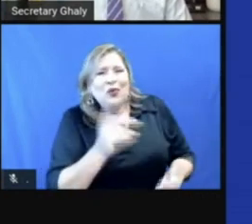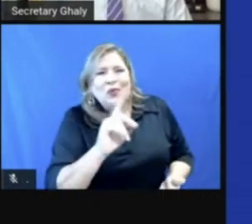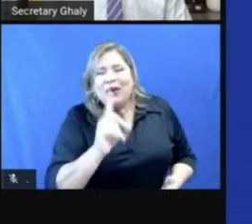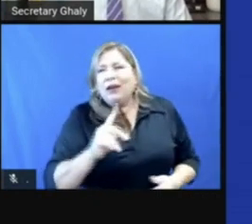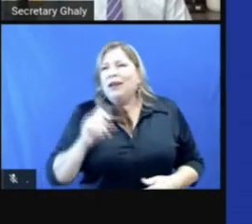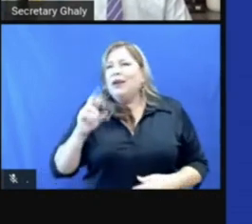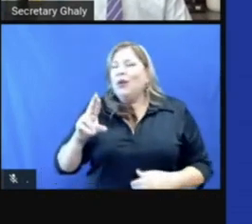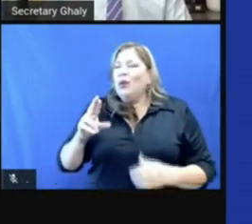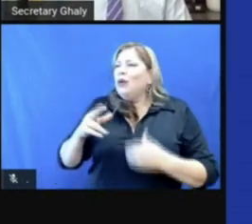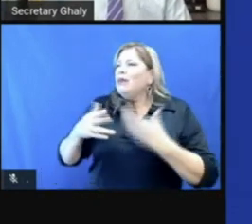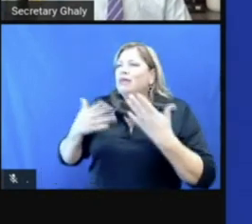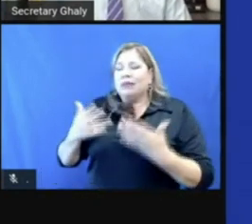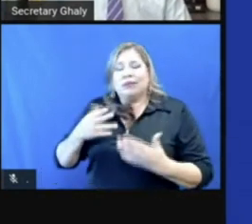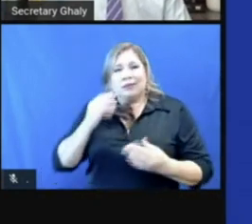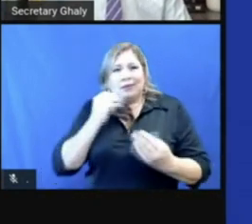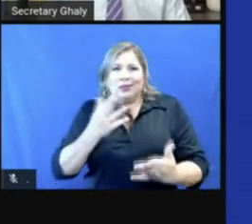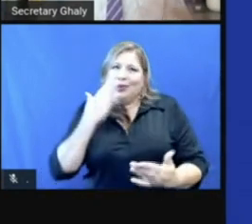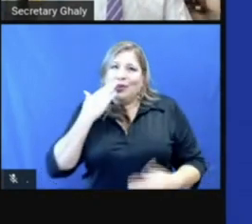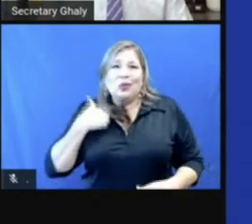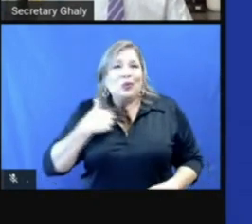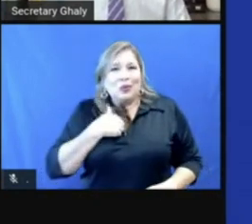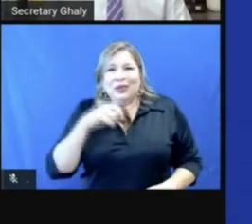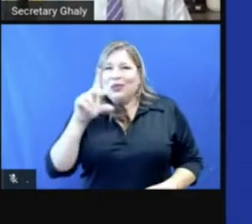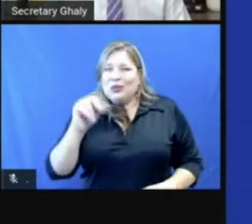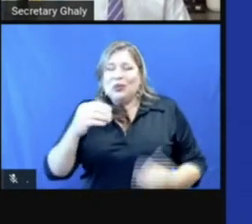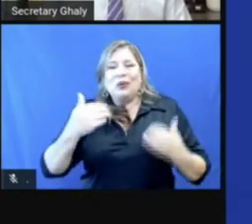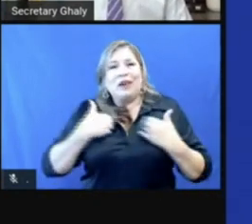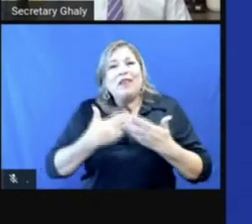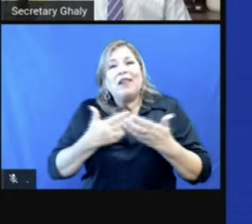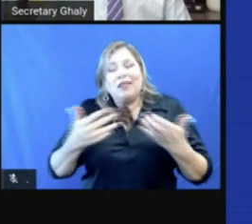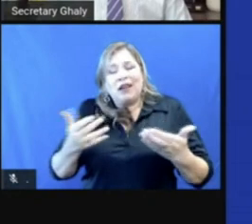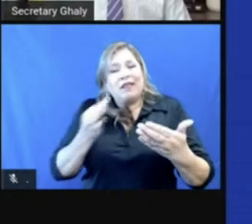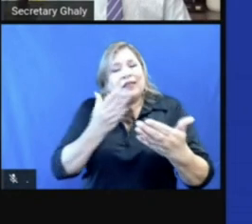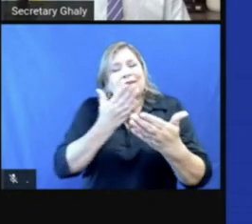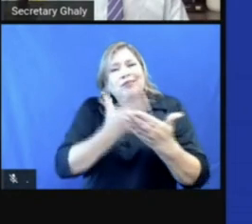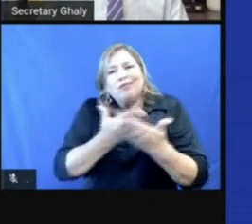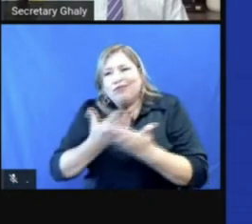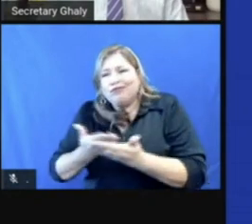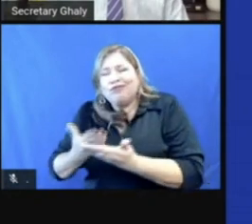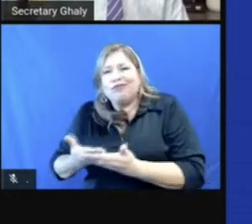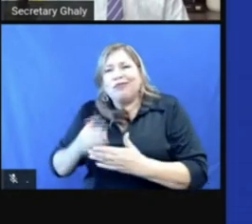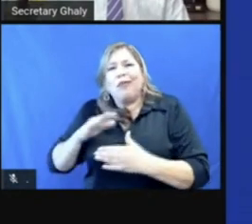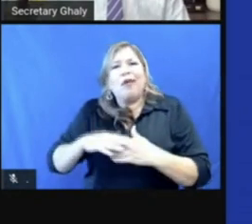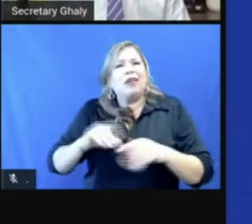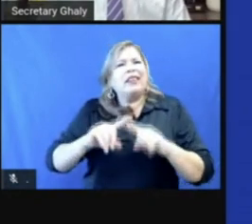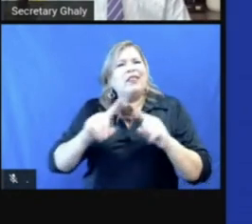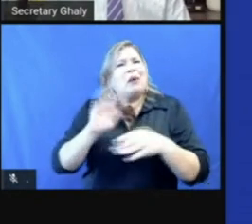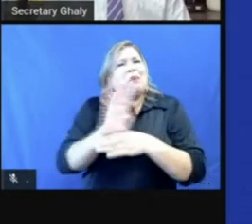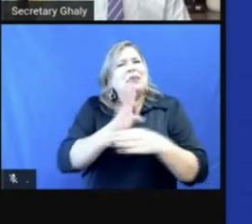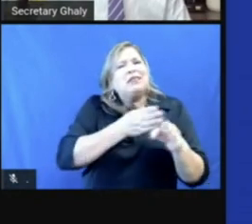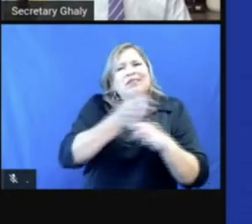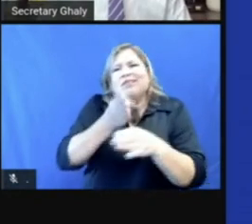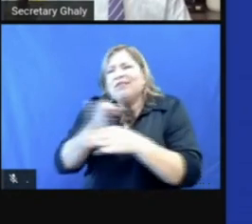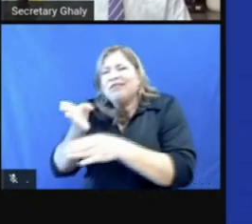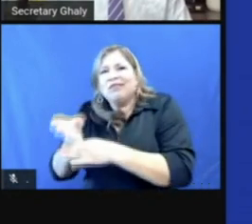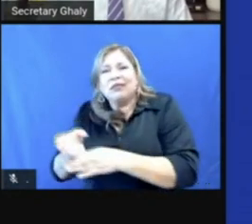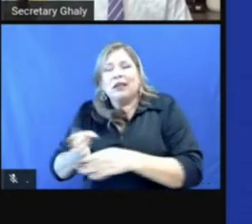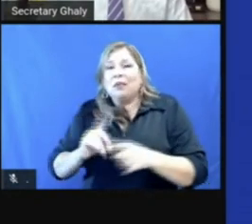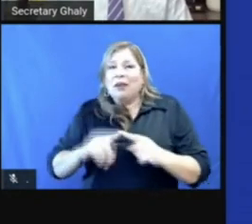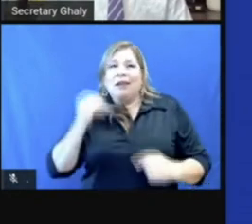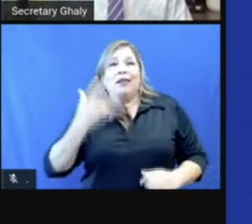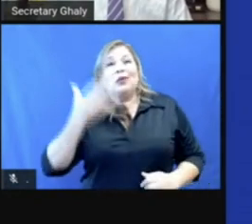of data and evidence around certain sectors. But overall, I will say that there is no single